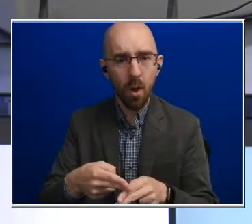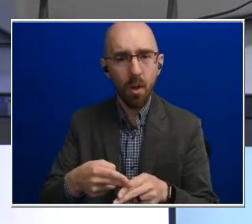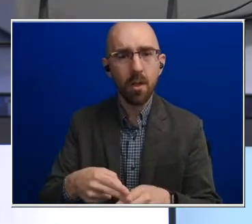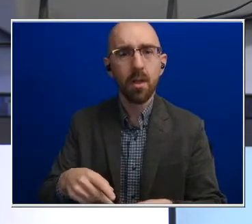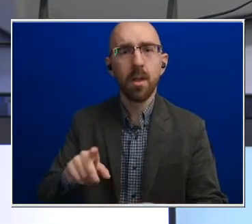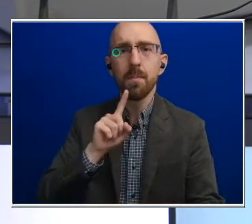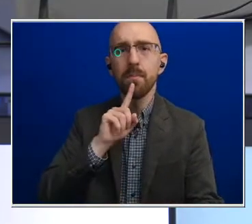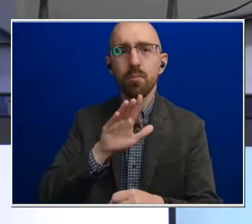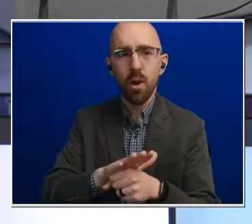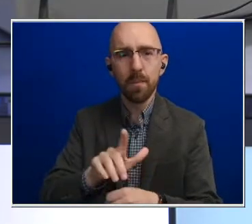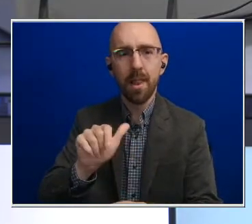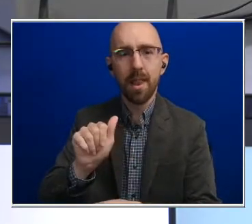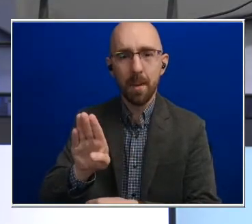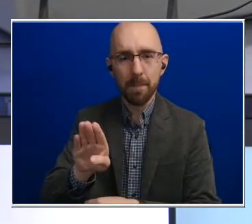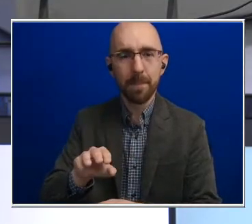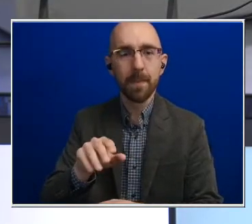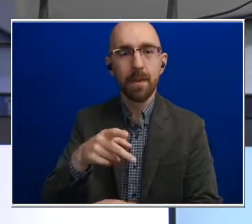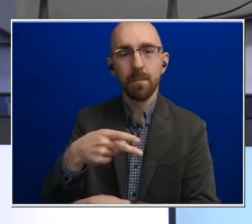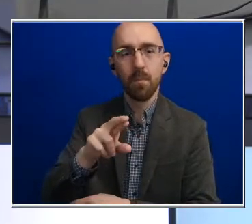spelled